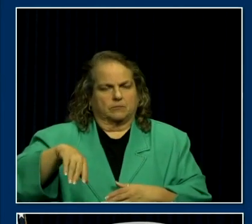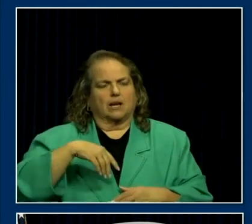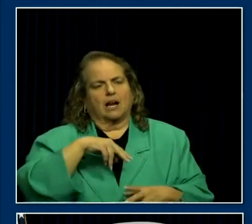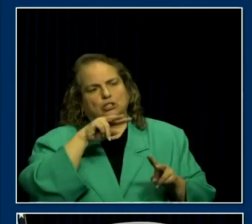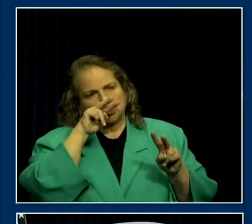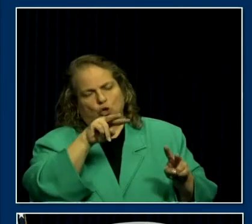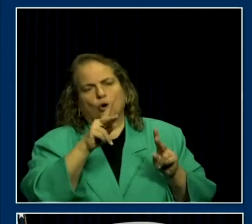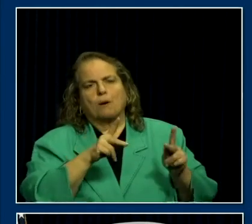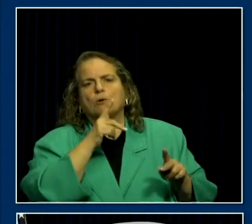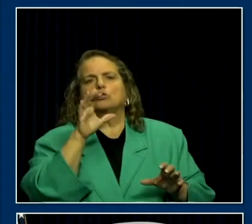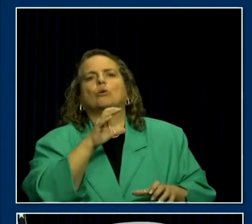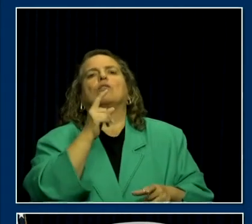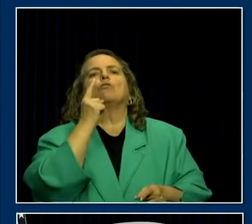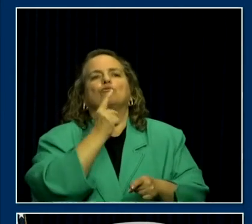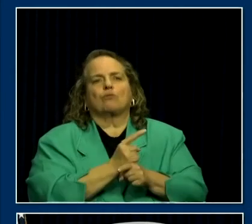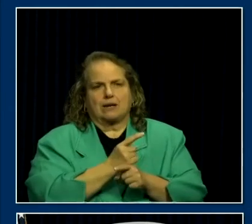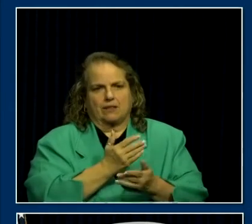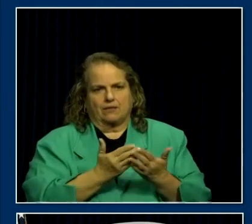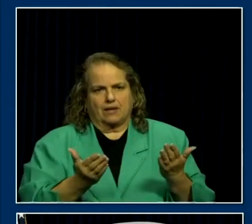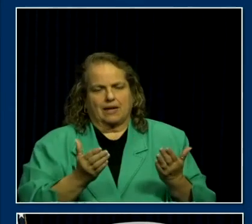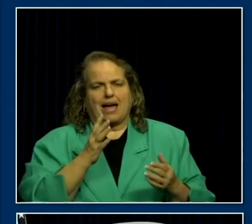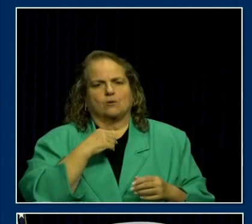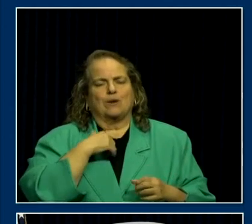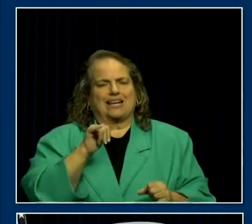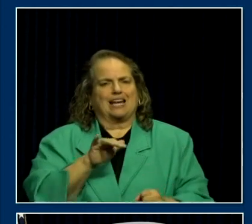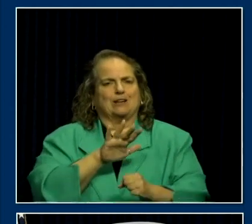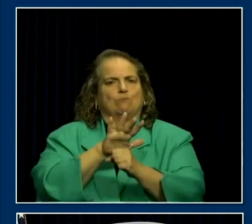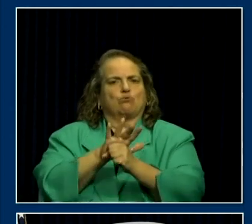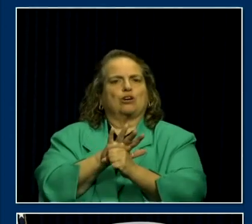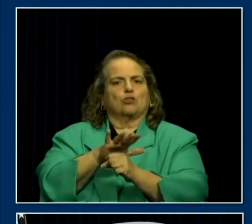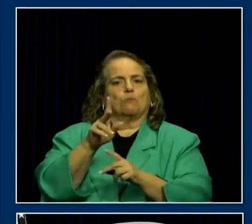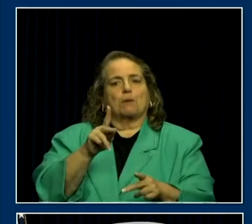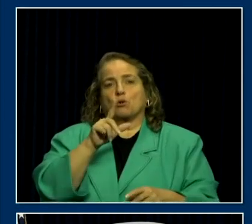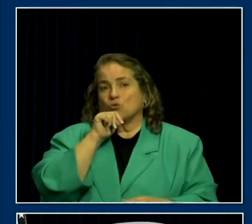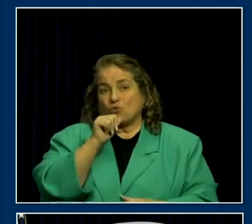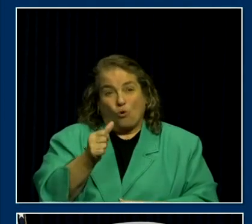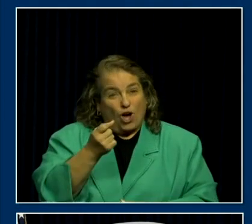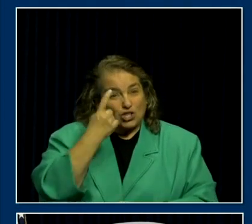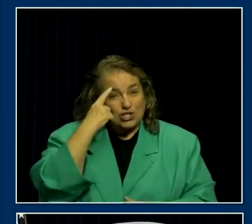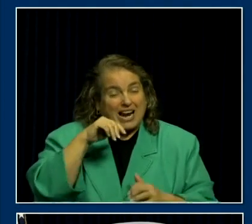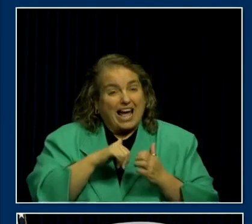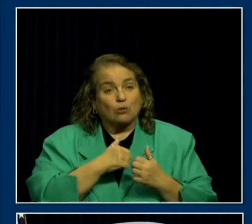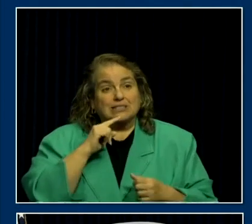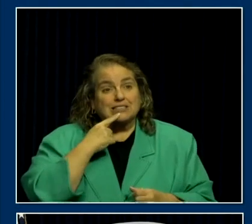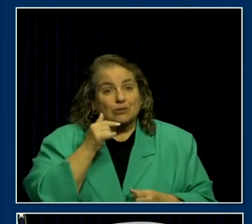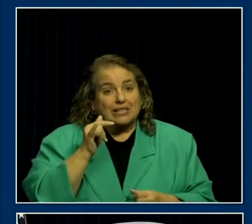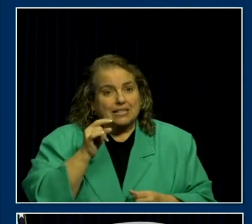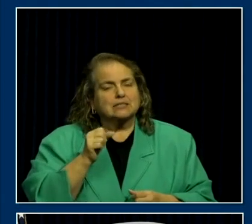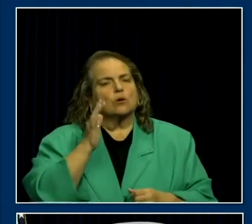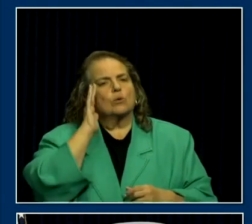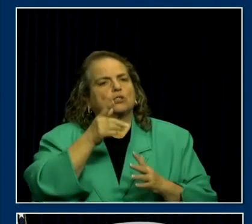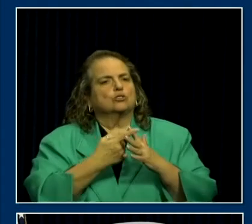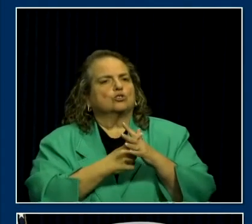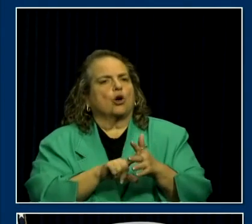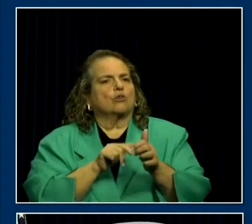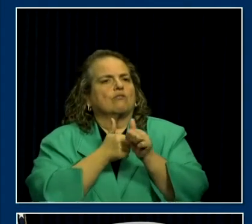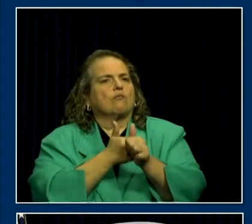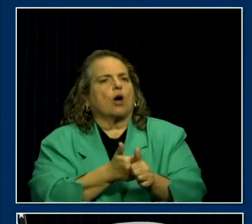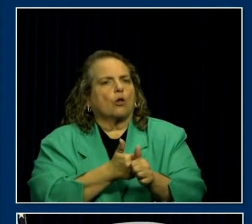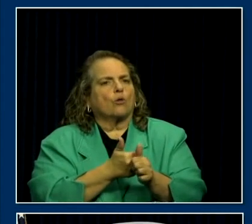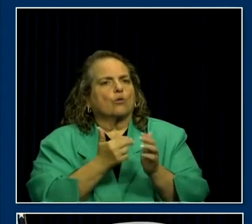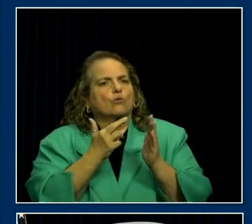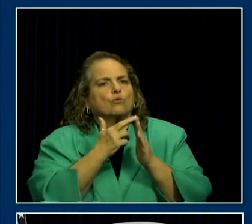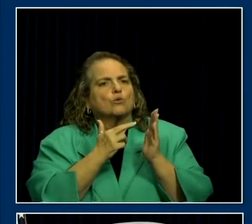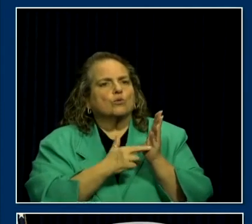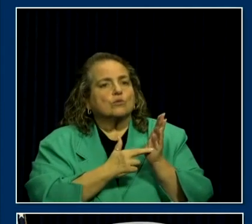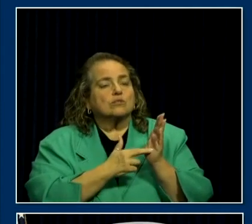that kind of social pressure that we need to make sure that those who don't understand how serious this is start to follow the rules. Because one bad